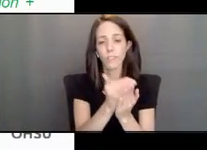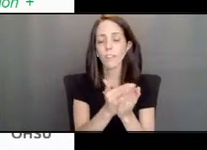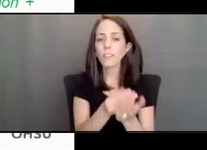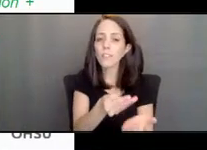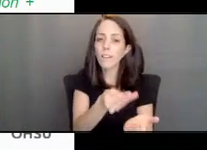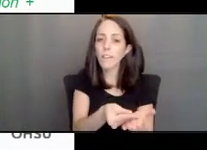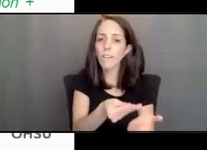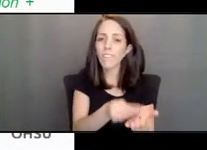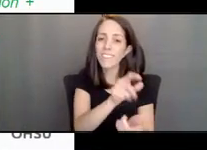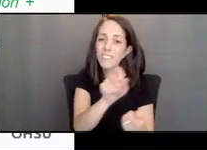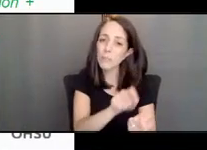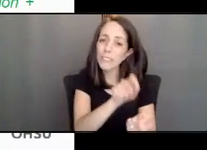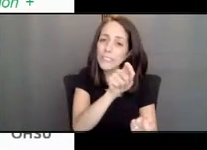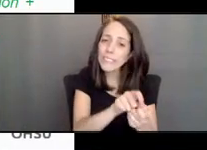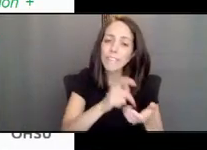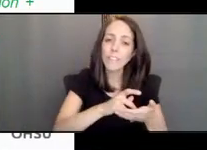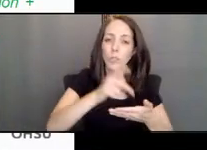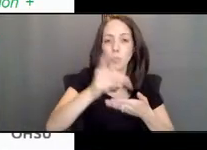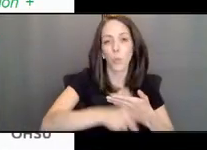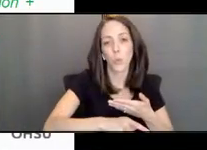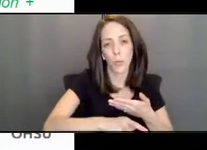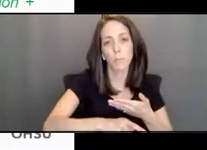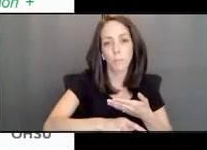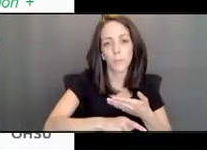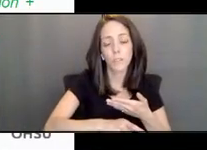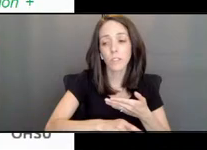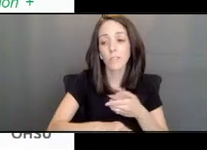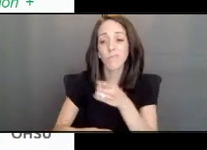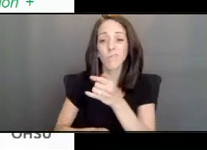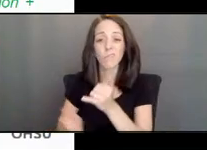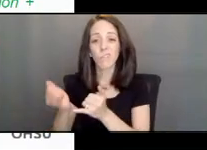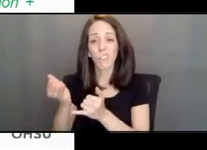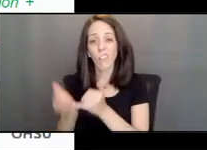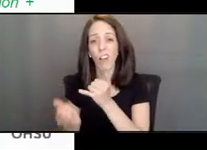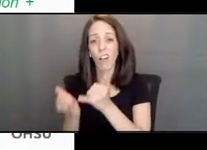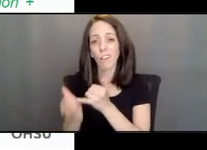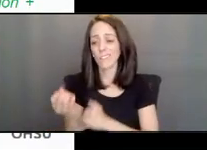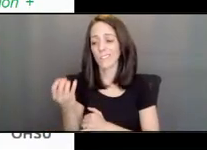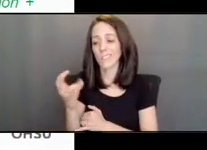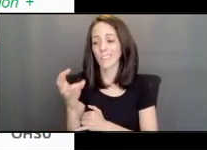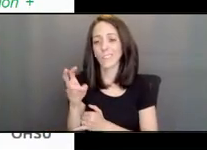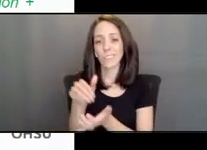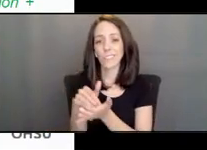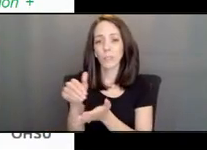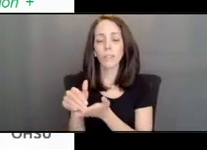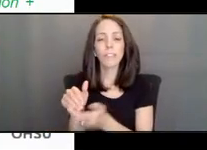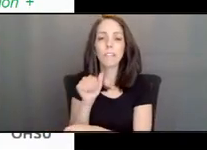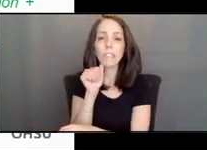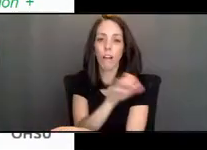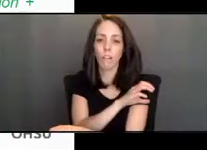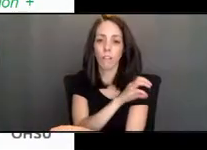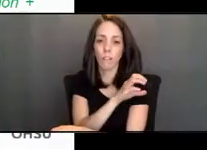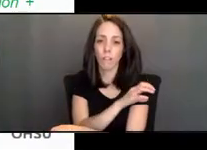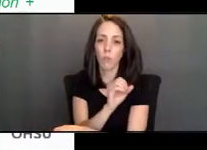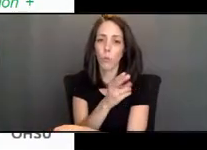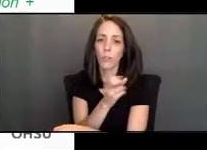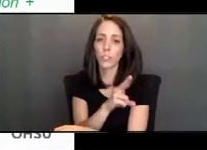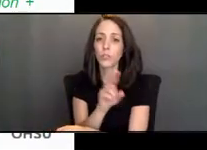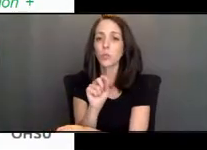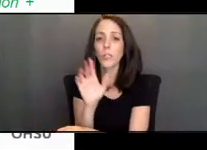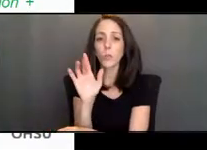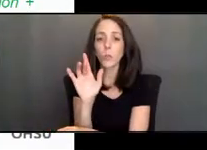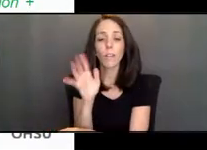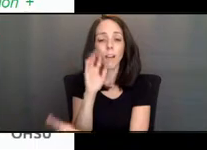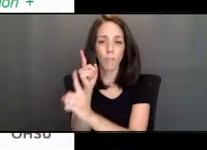and academic programs, while the final $17 million funds non-clinical OHSU 2025 objectives